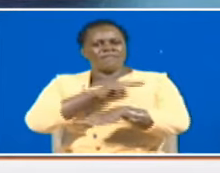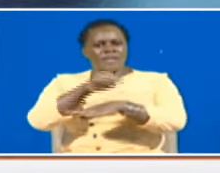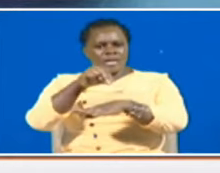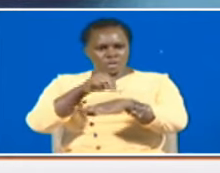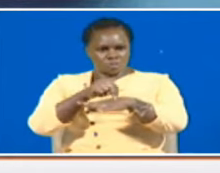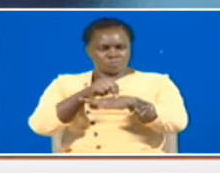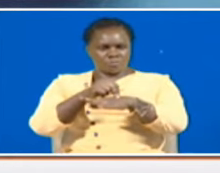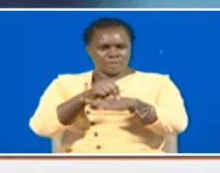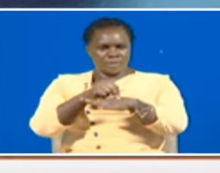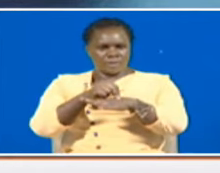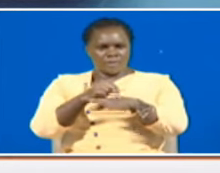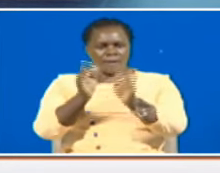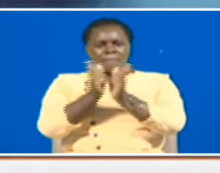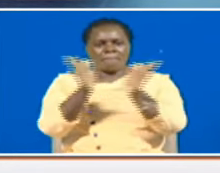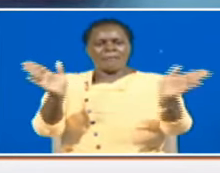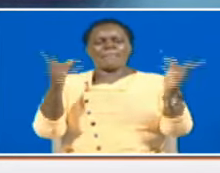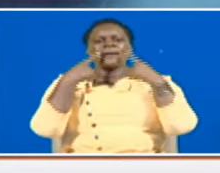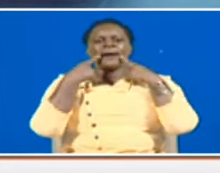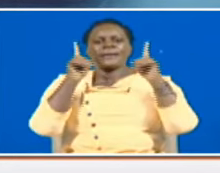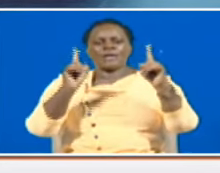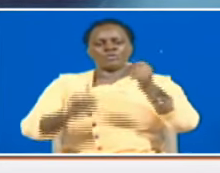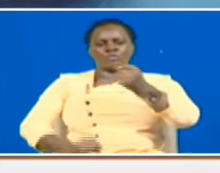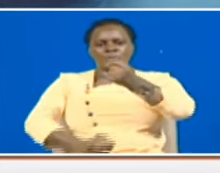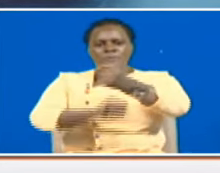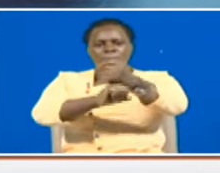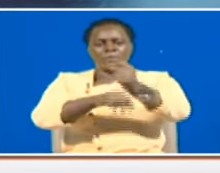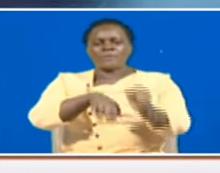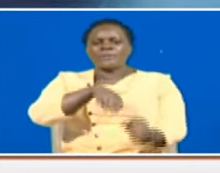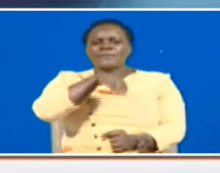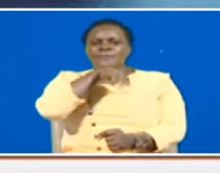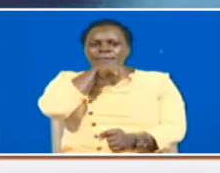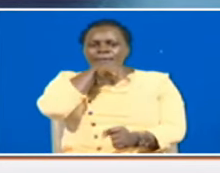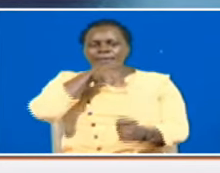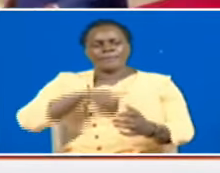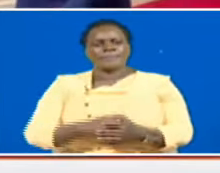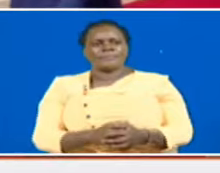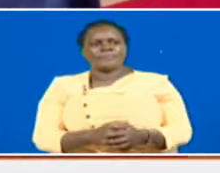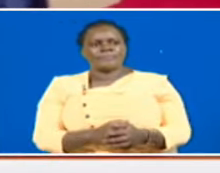have publicly agreed to rally behind Raila.